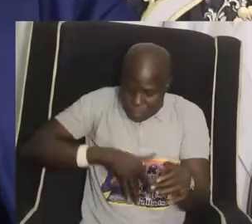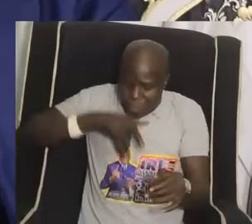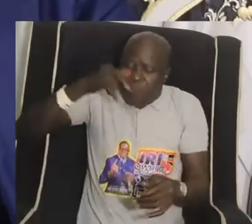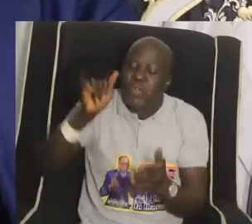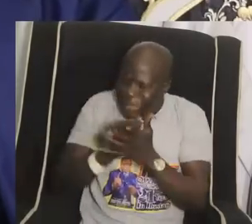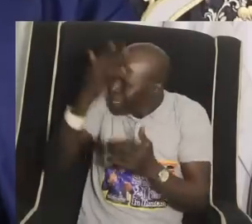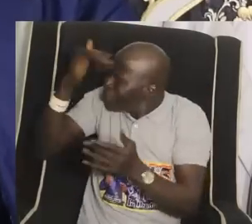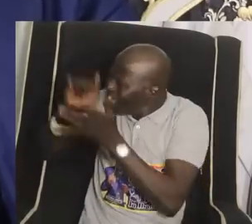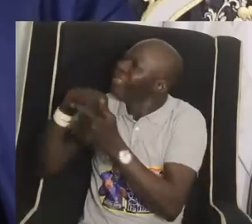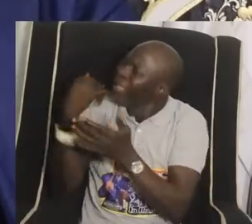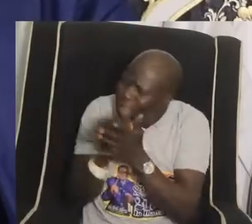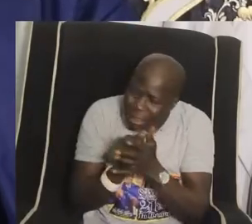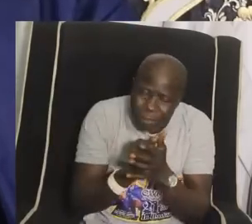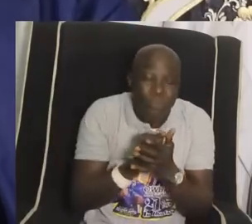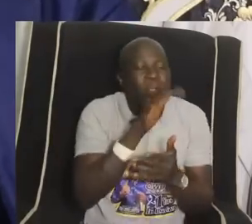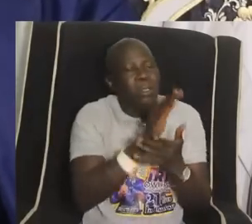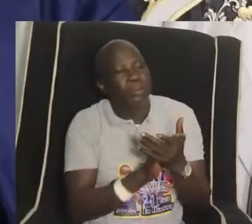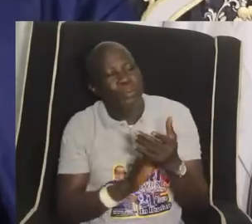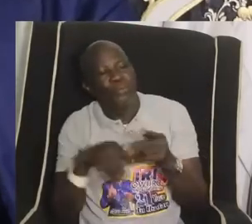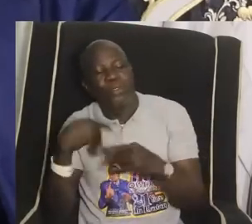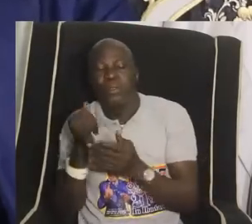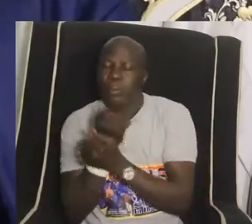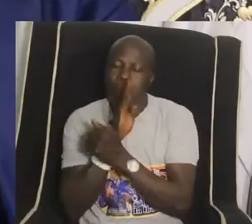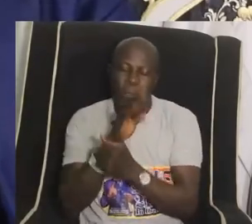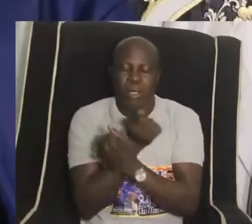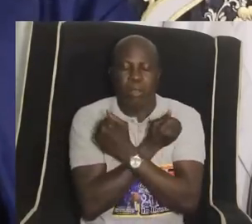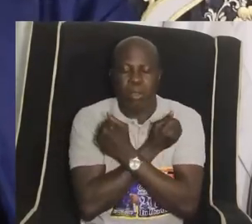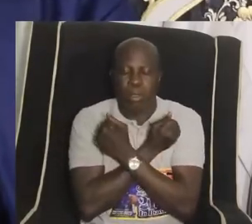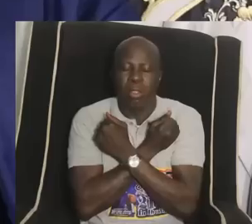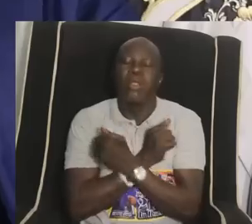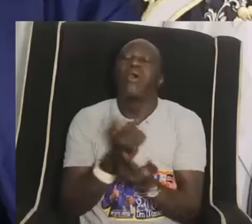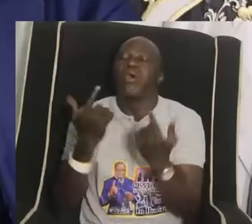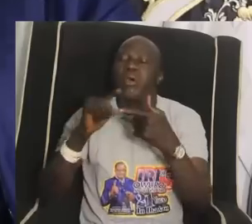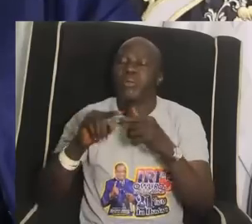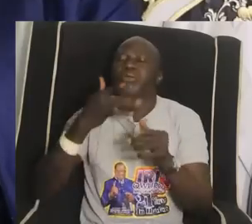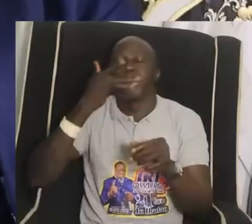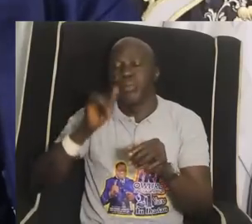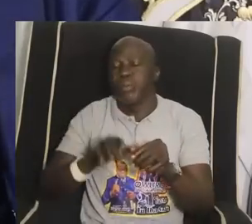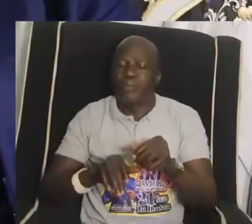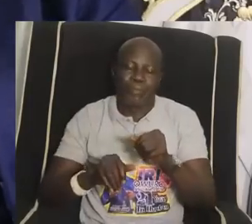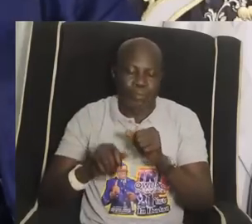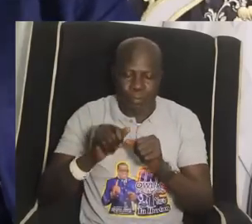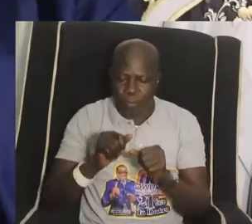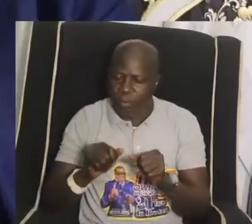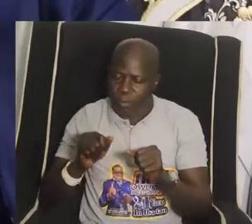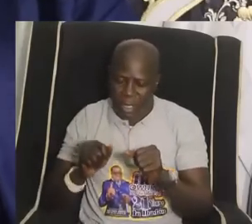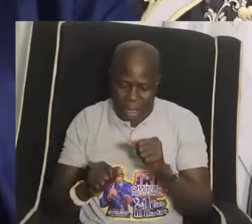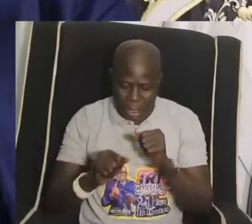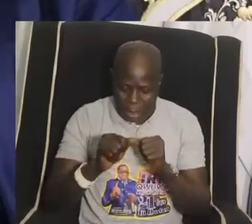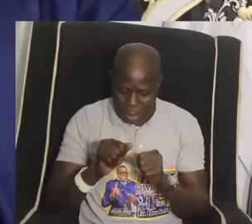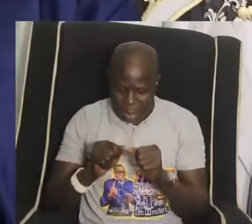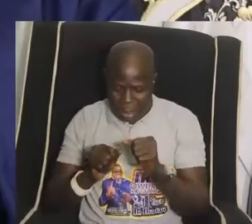fulfilled. That majesty that's something for you. Ileri Ashe. And your fair for